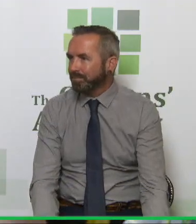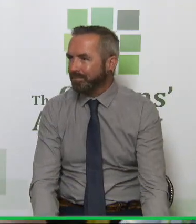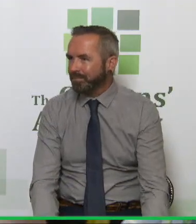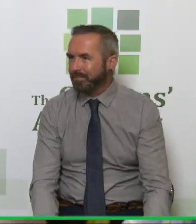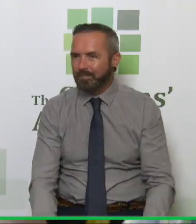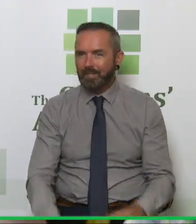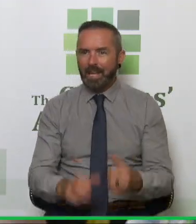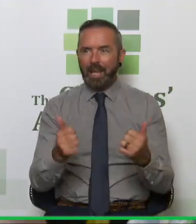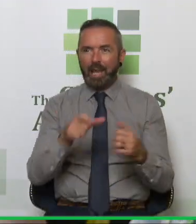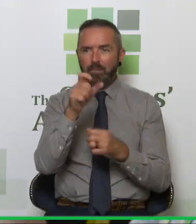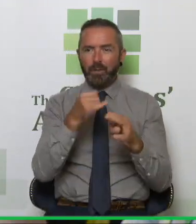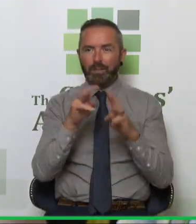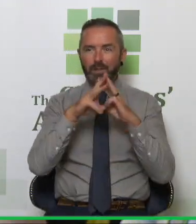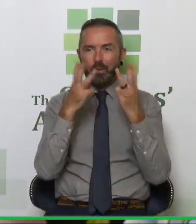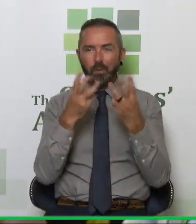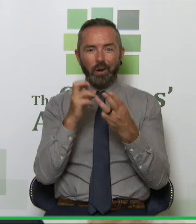anybody in particular?